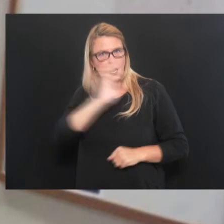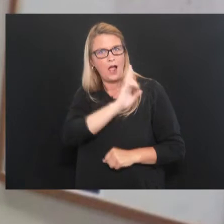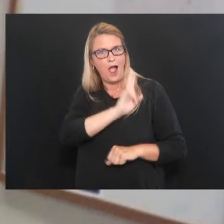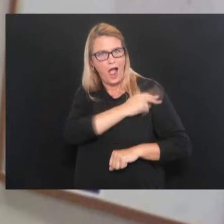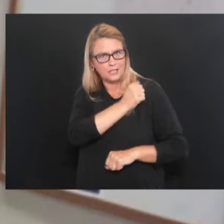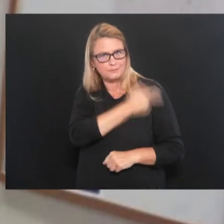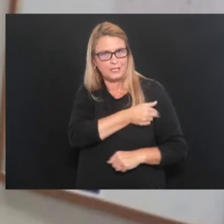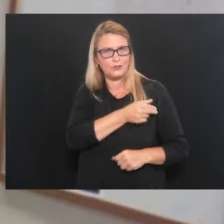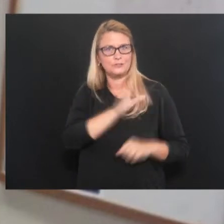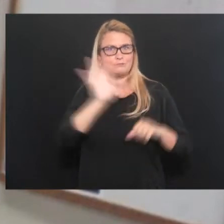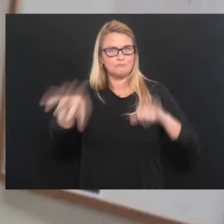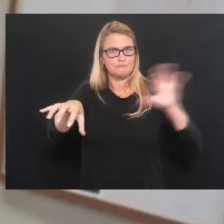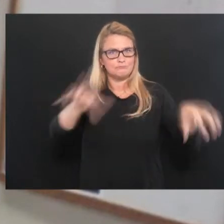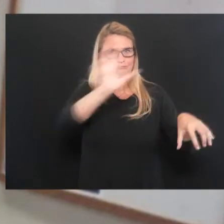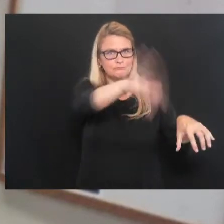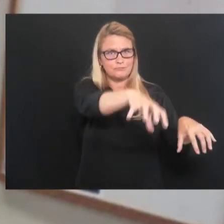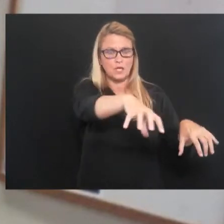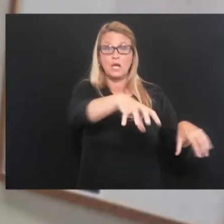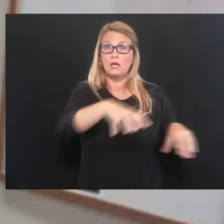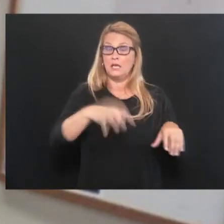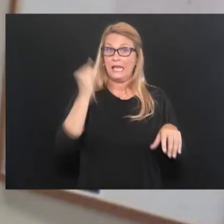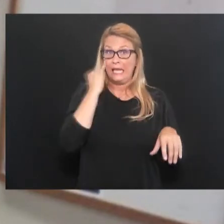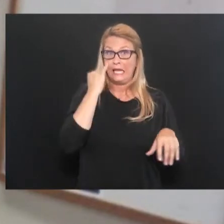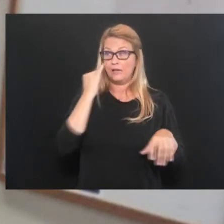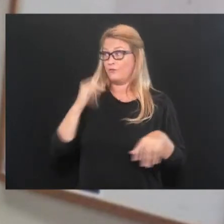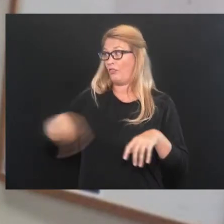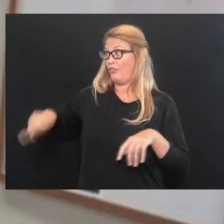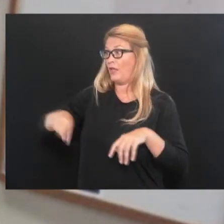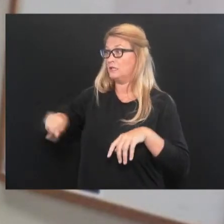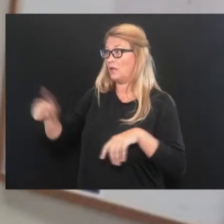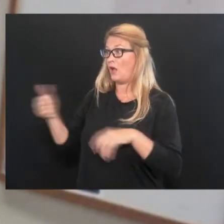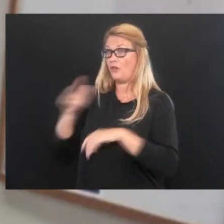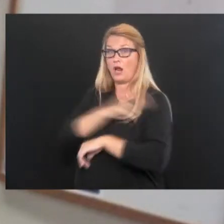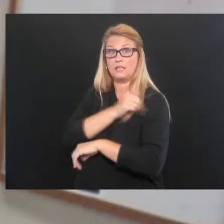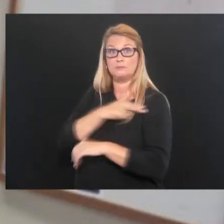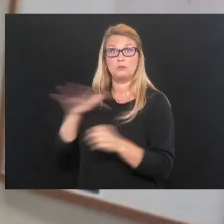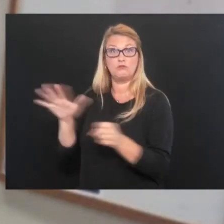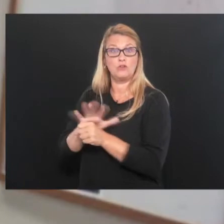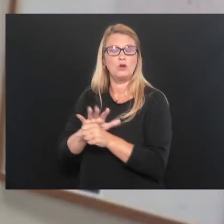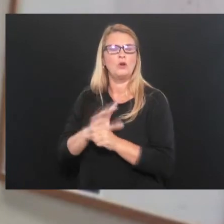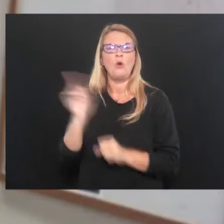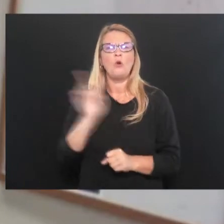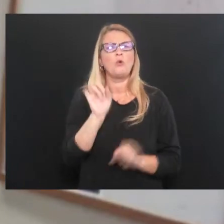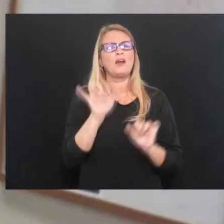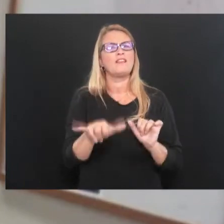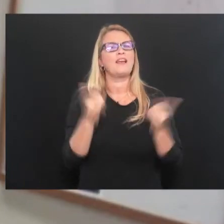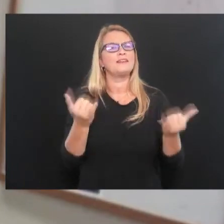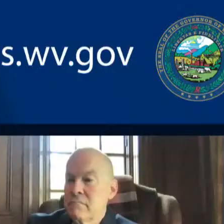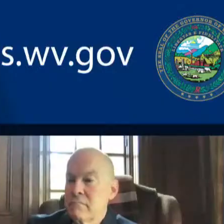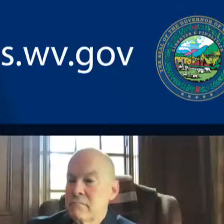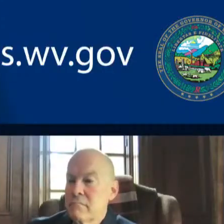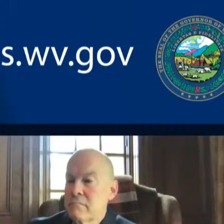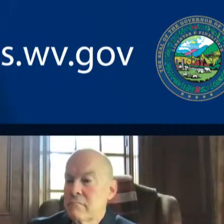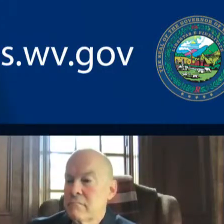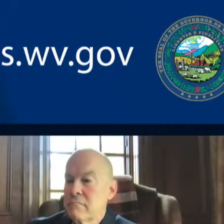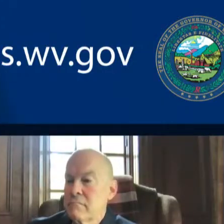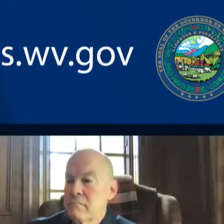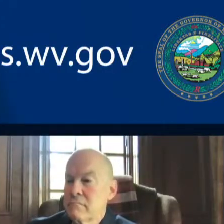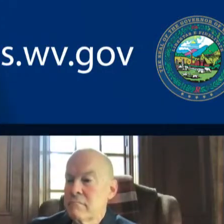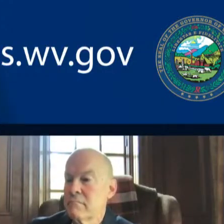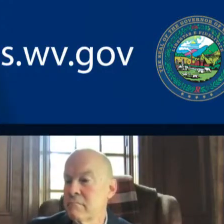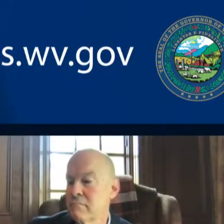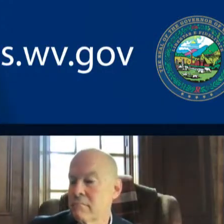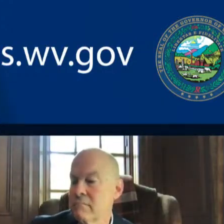those stand today, and do we have the personnel to staff them if need be? Thank you. General Hoyer, you got to do this,